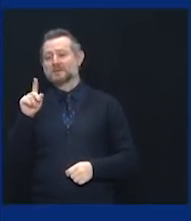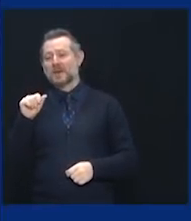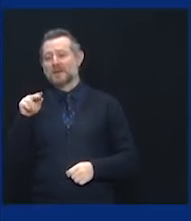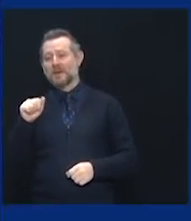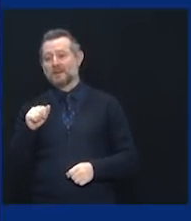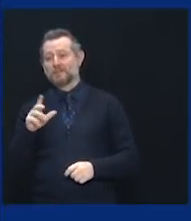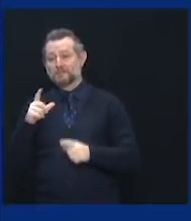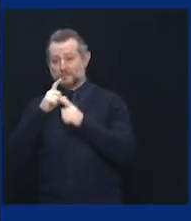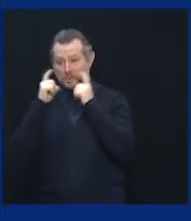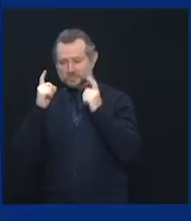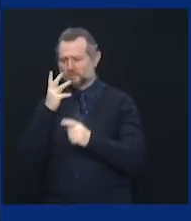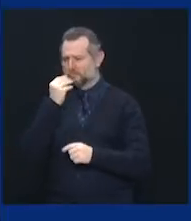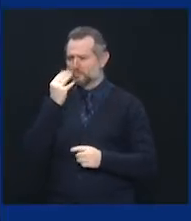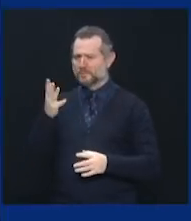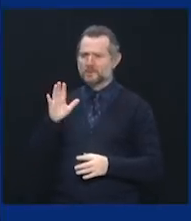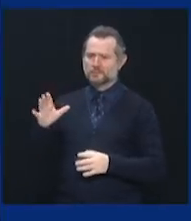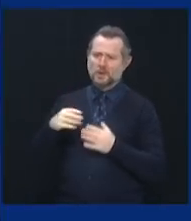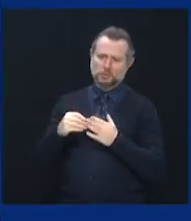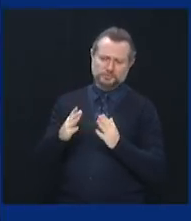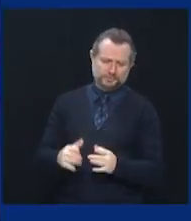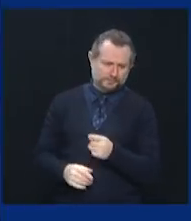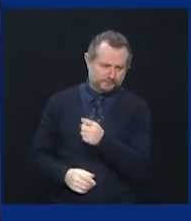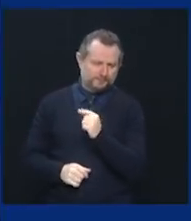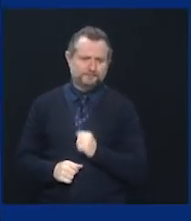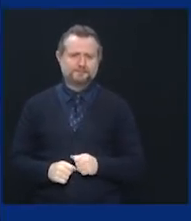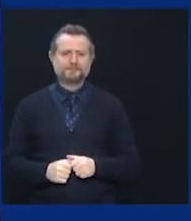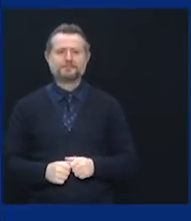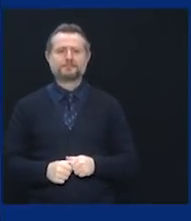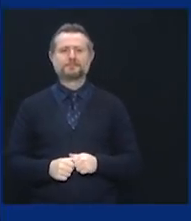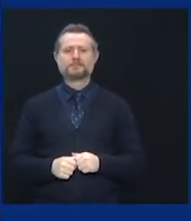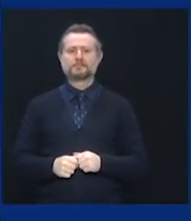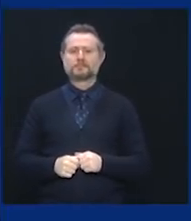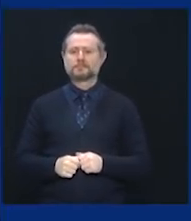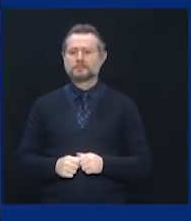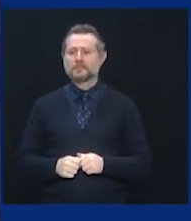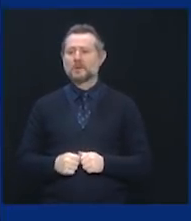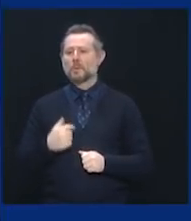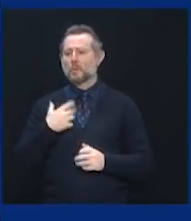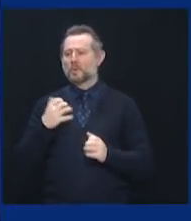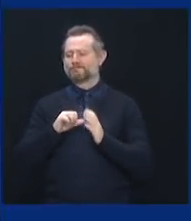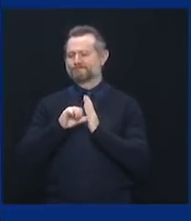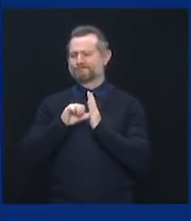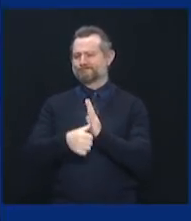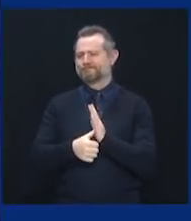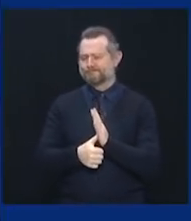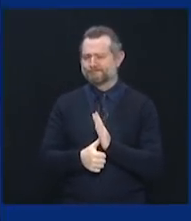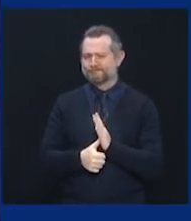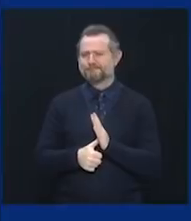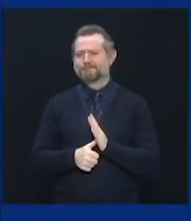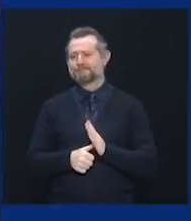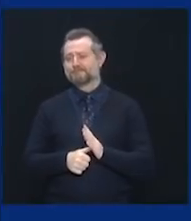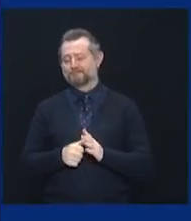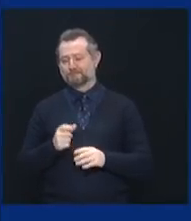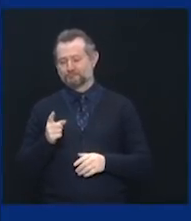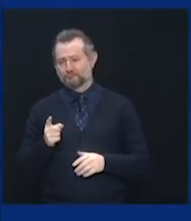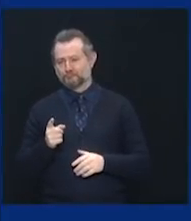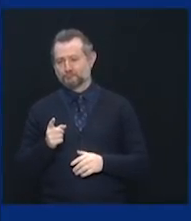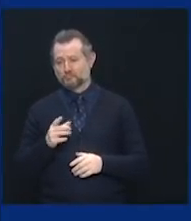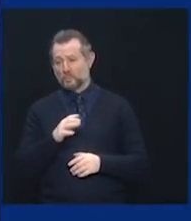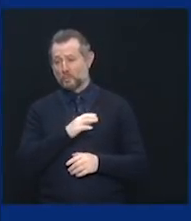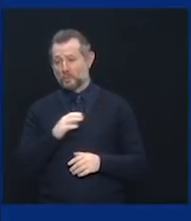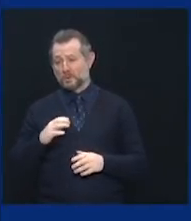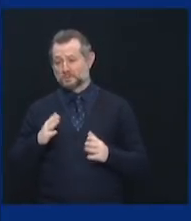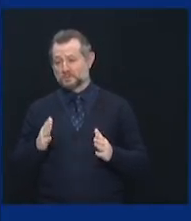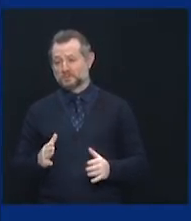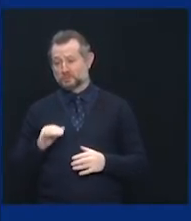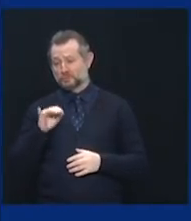today as the tenant leader. And just to highlight what Congressman Jeffries said